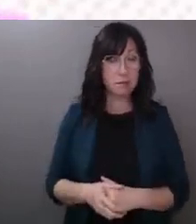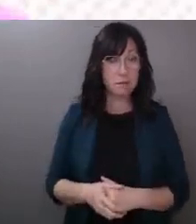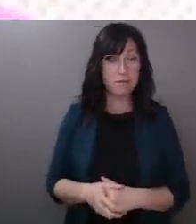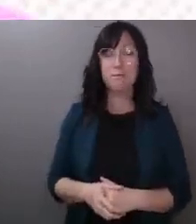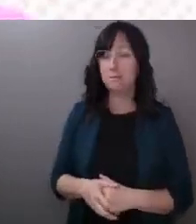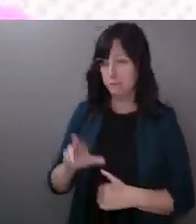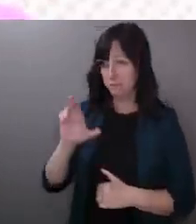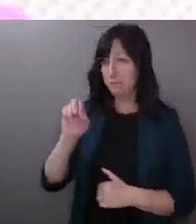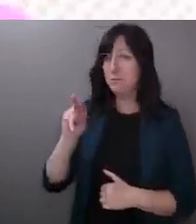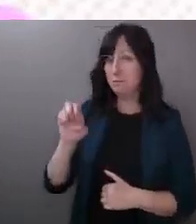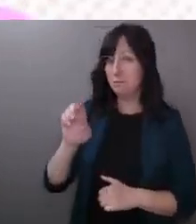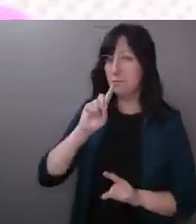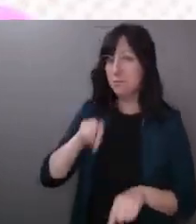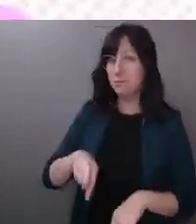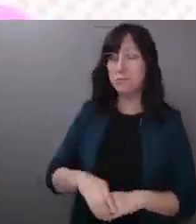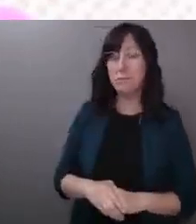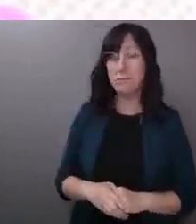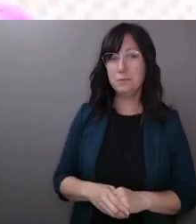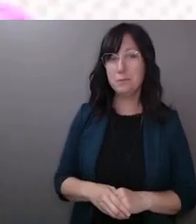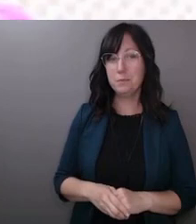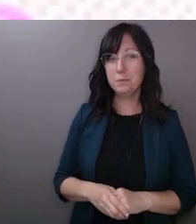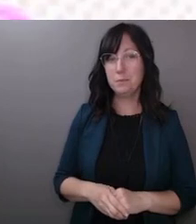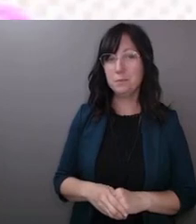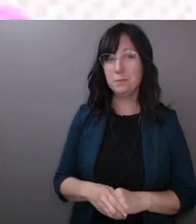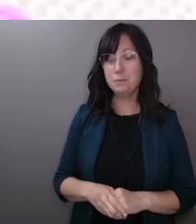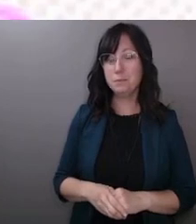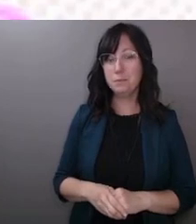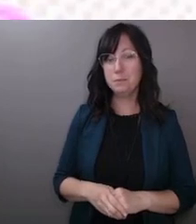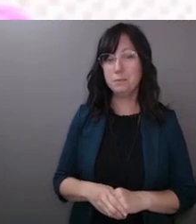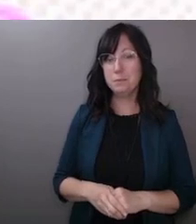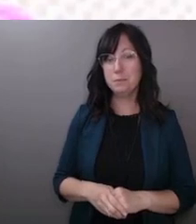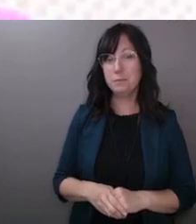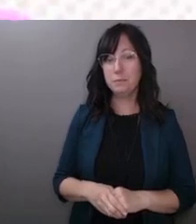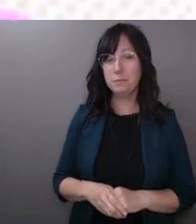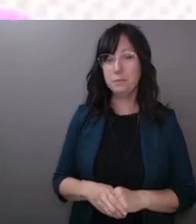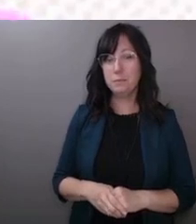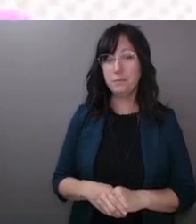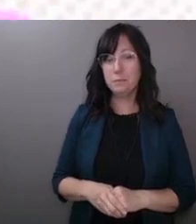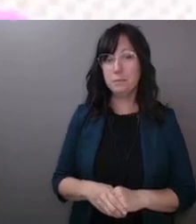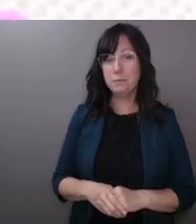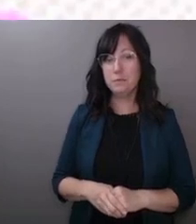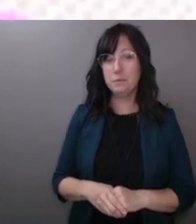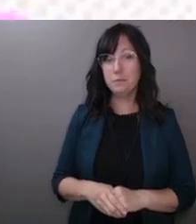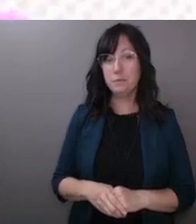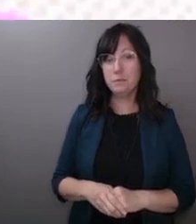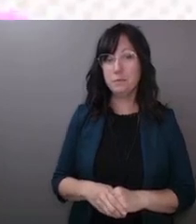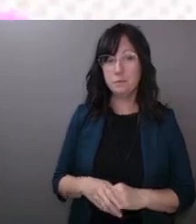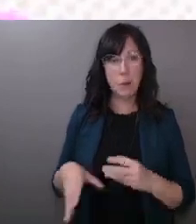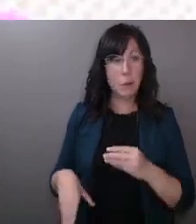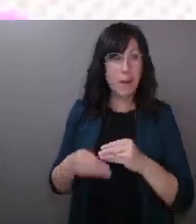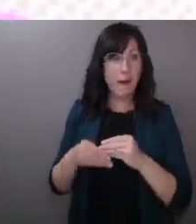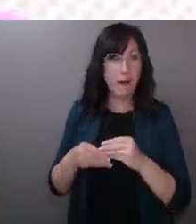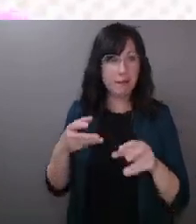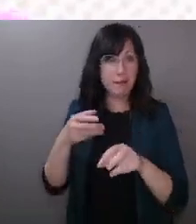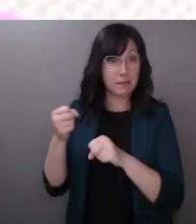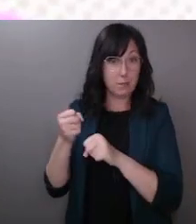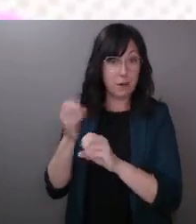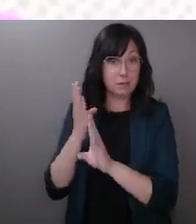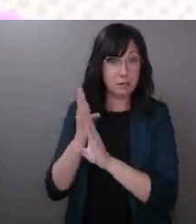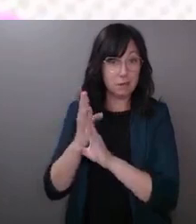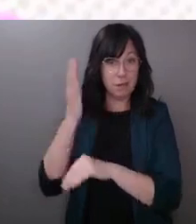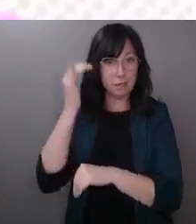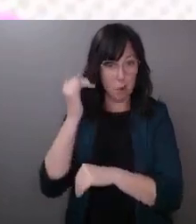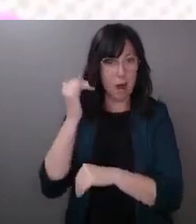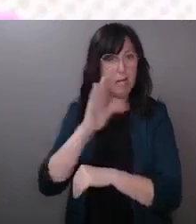Thank you for the question. So we will try to have those express because we have heard our customers, right? And I think